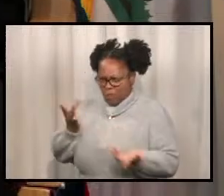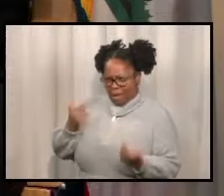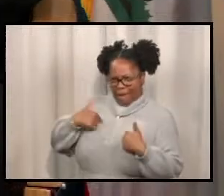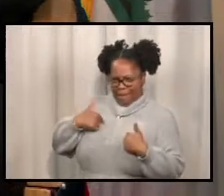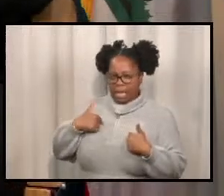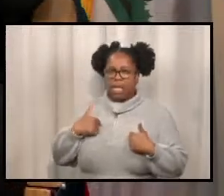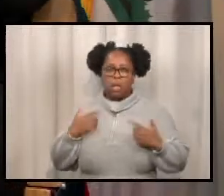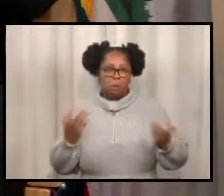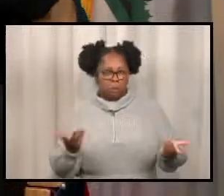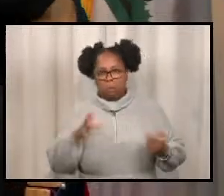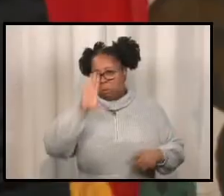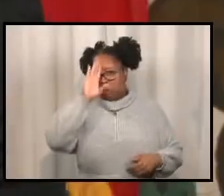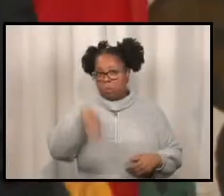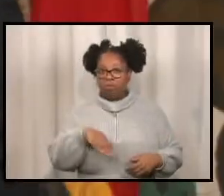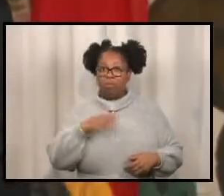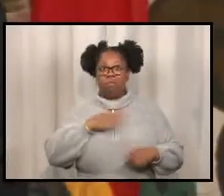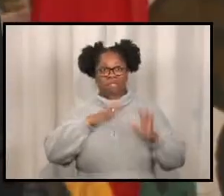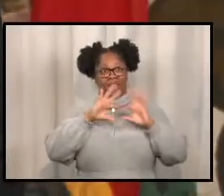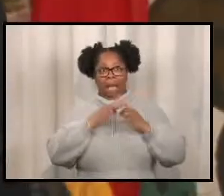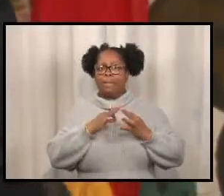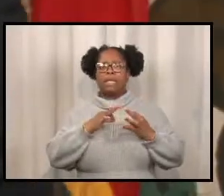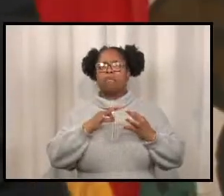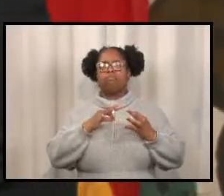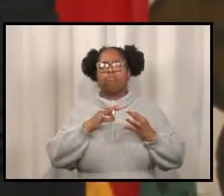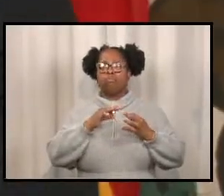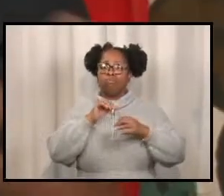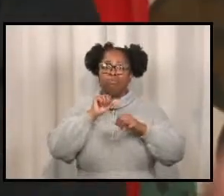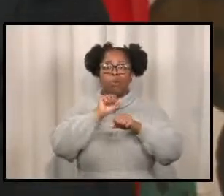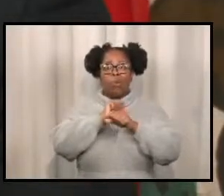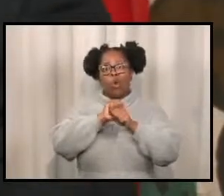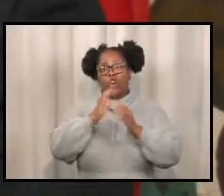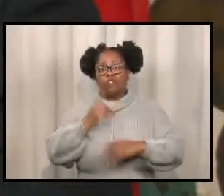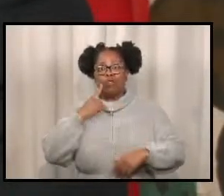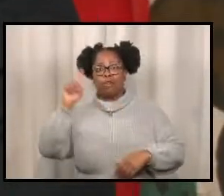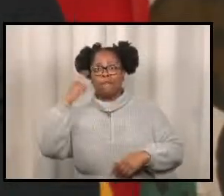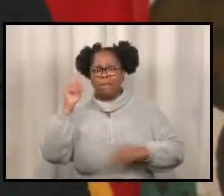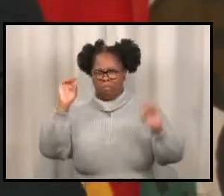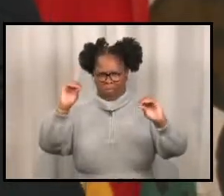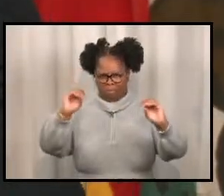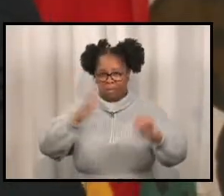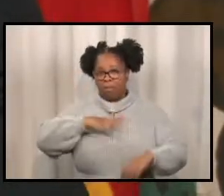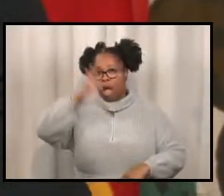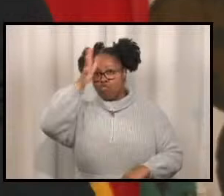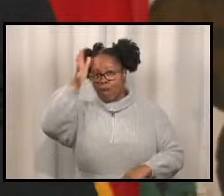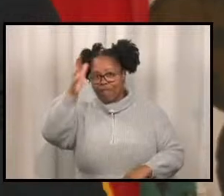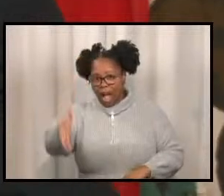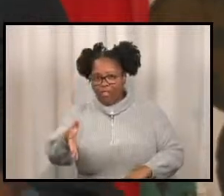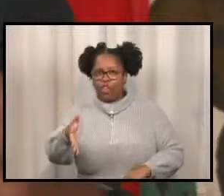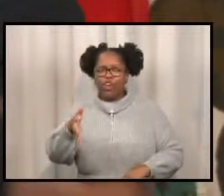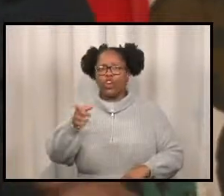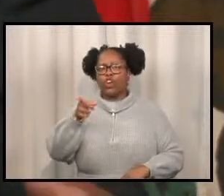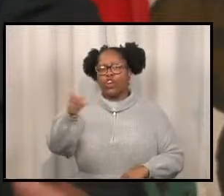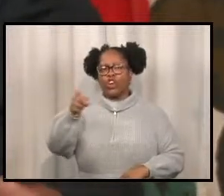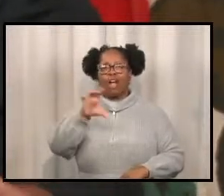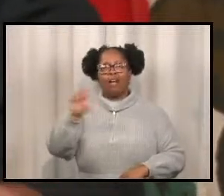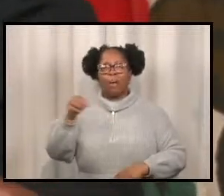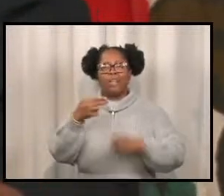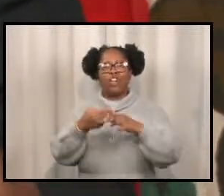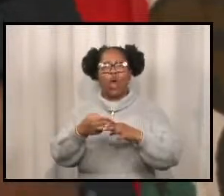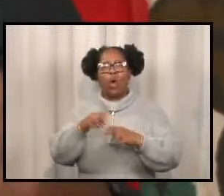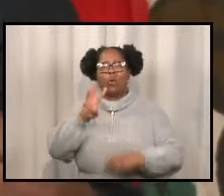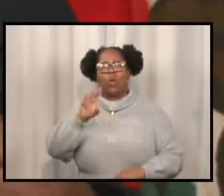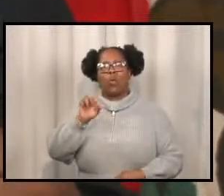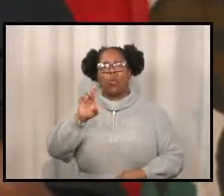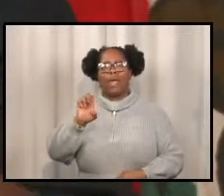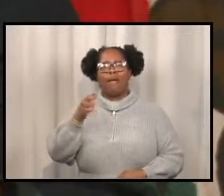So, no one in my family worked in government, right? My grandfather worked in a company called Weyerhaeuser.